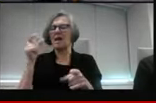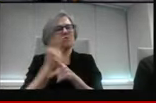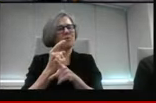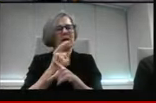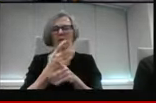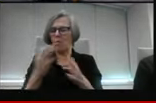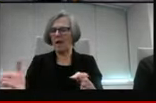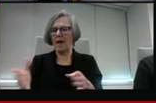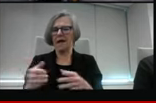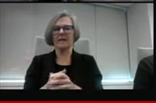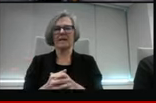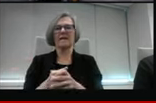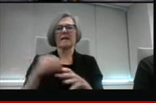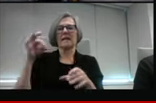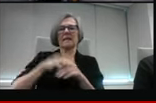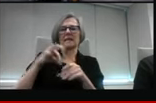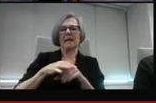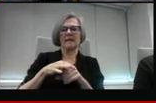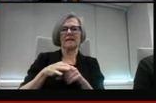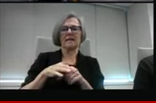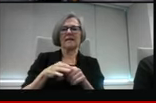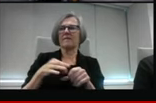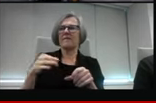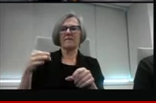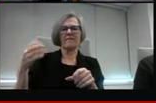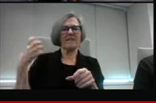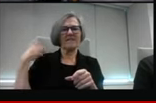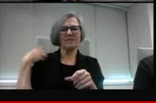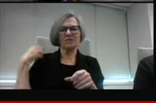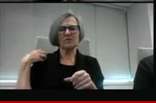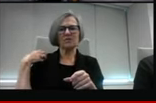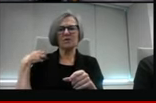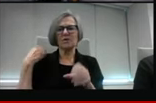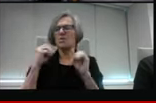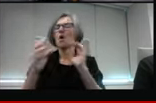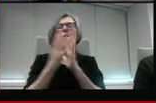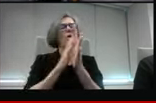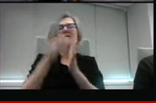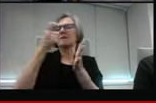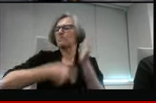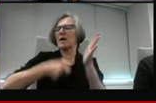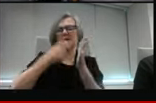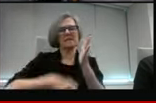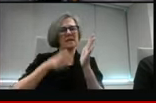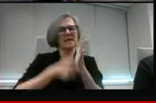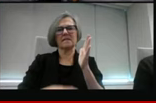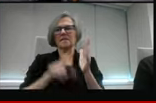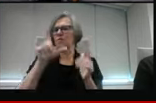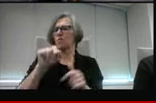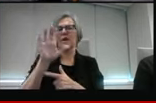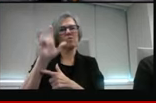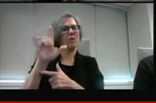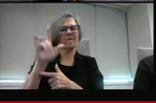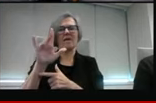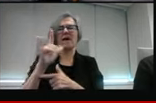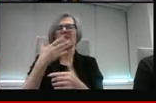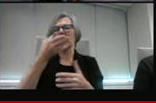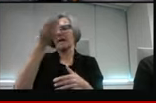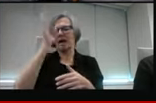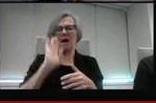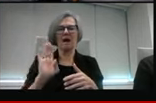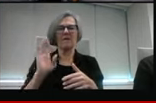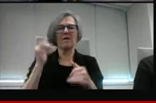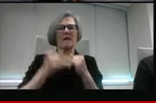elected officials are screwing you over you have to get rid of this no congestion pricing 2025 thank God for the L